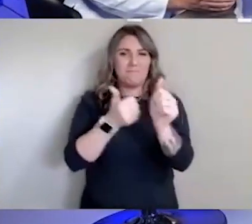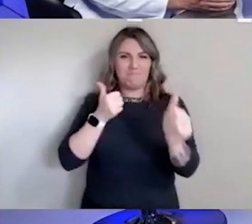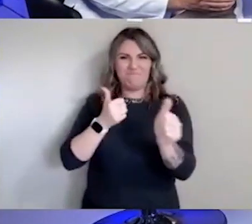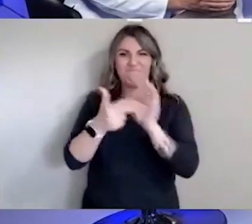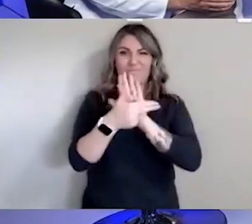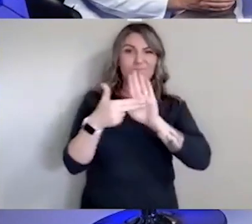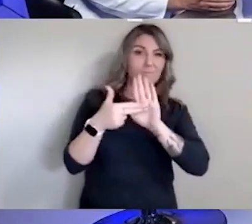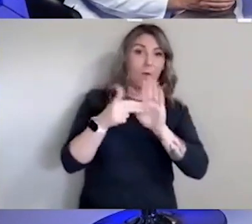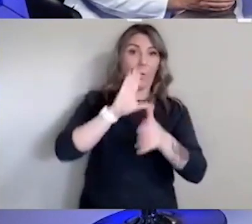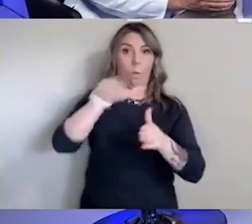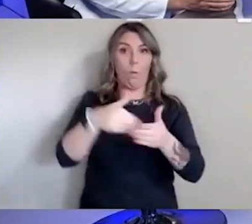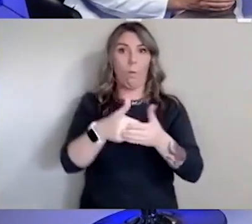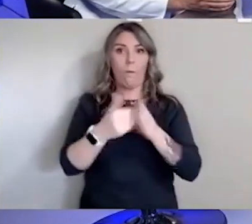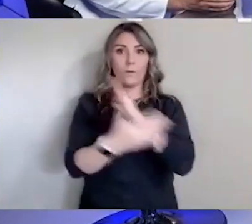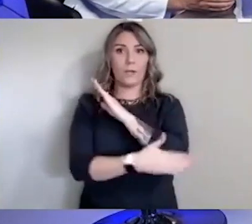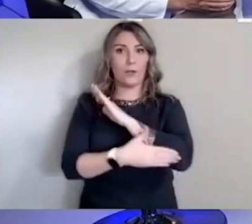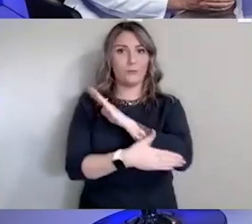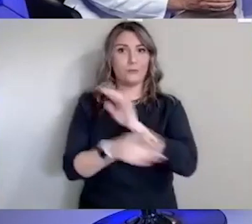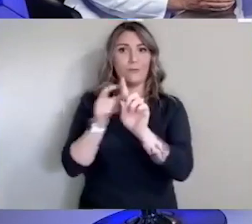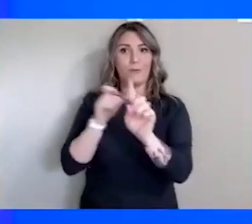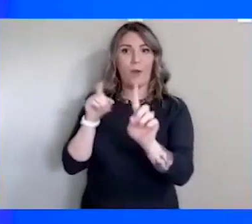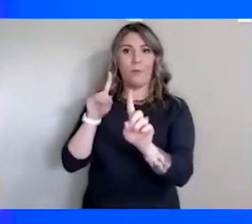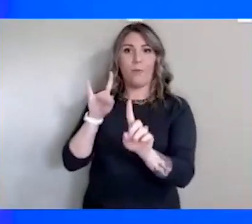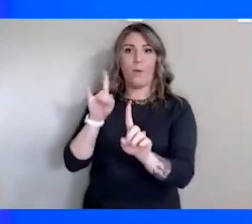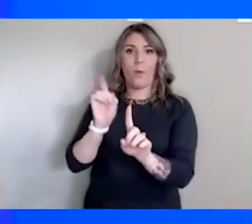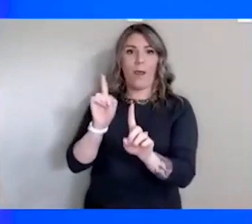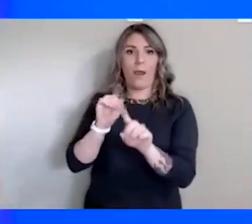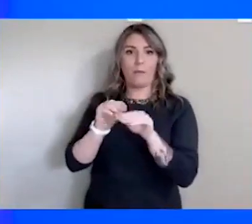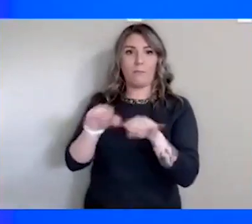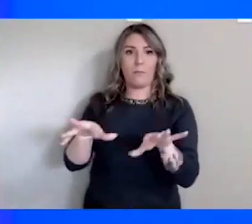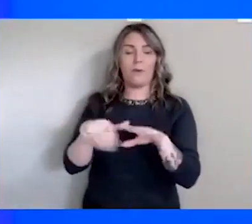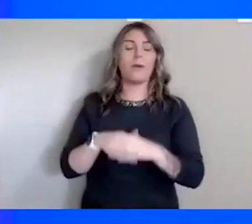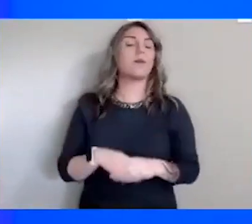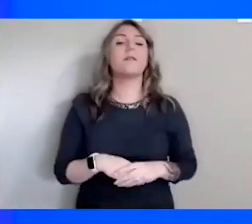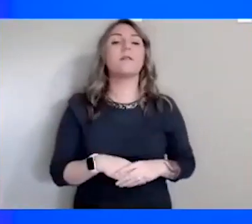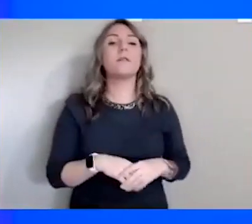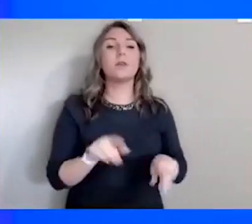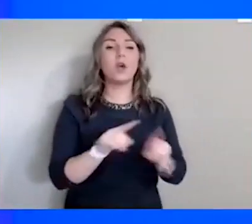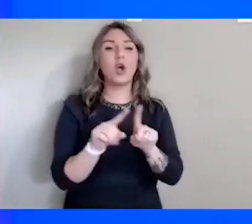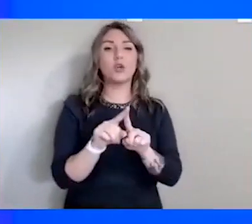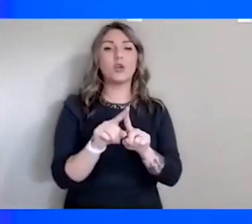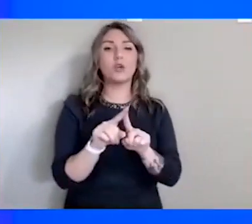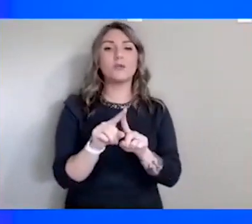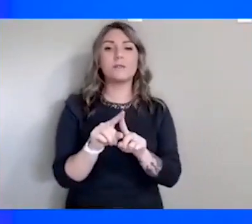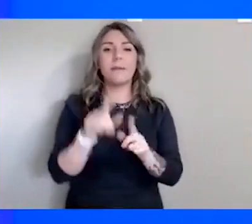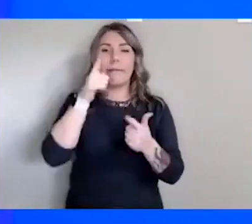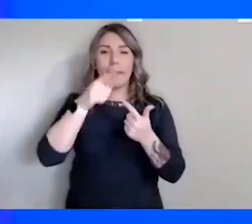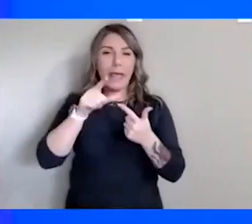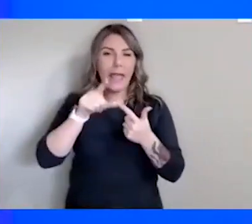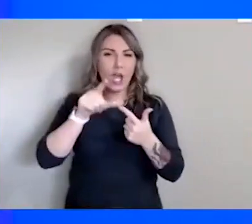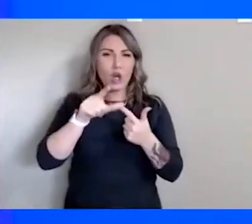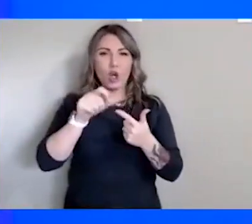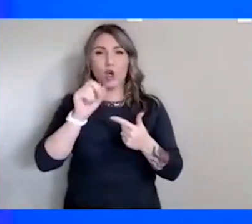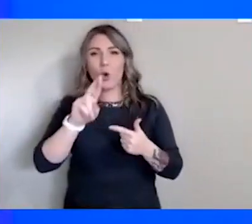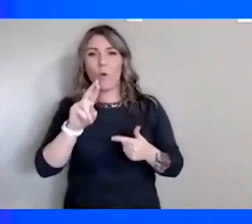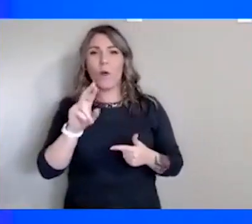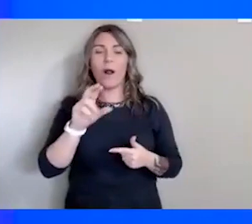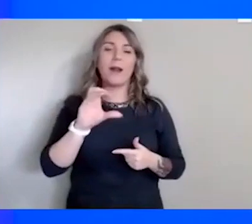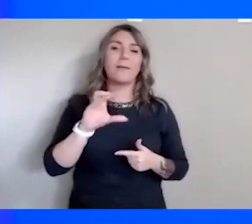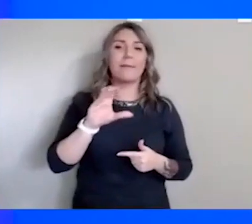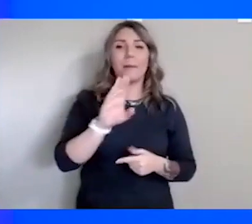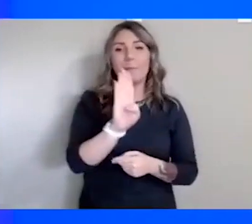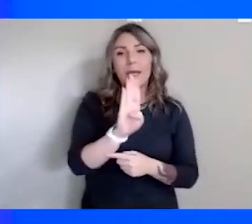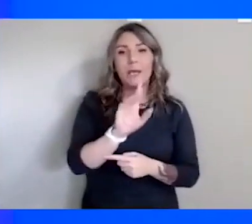country. I think also the letter form or the clades, if you will, the